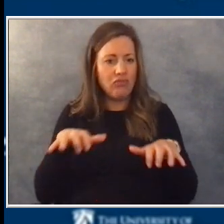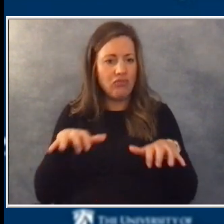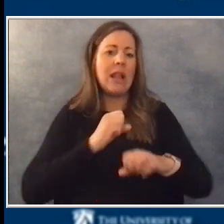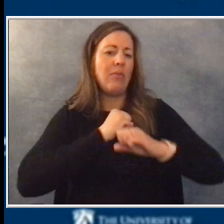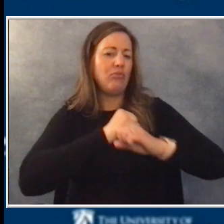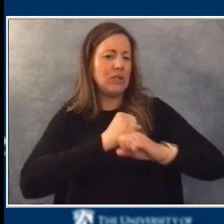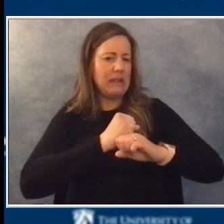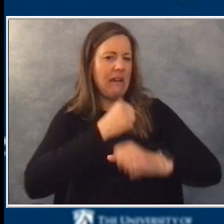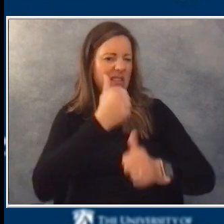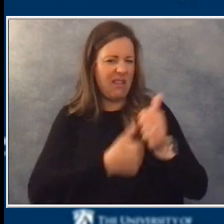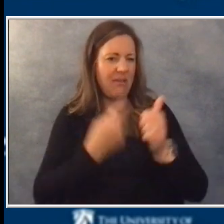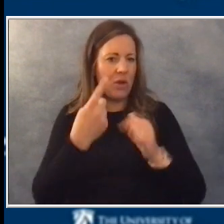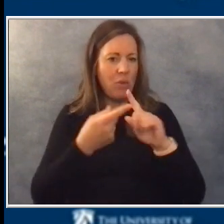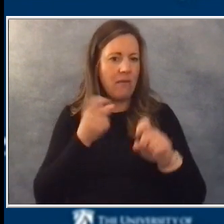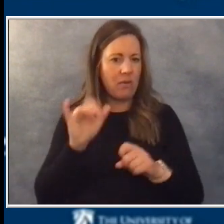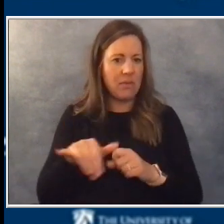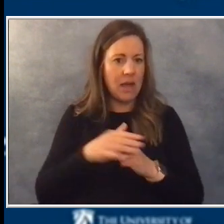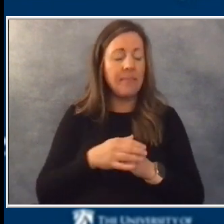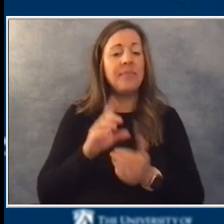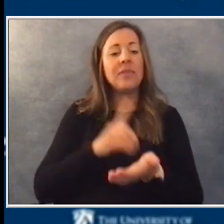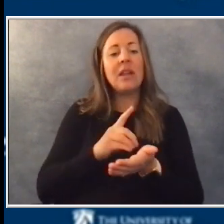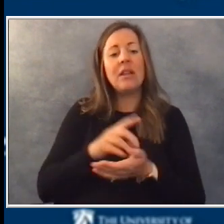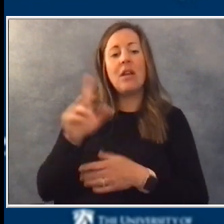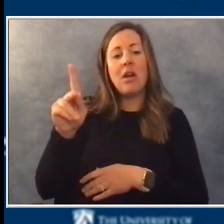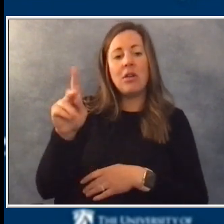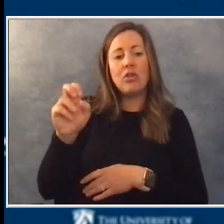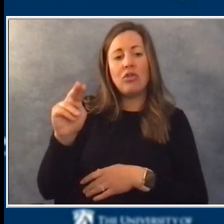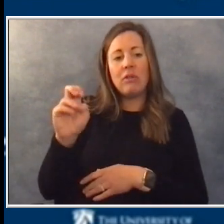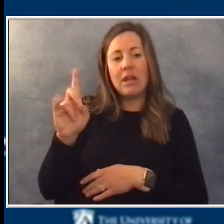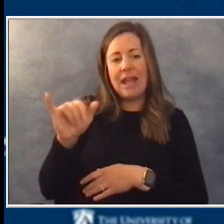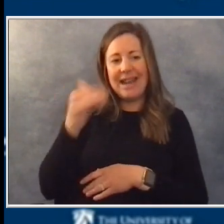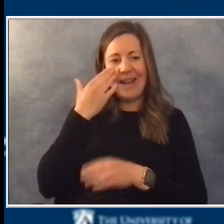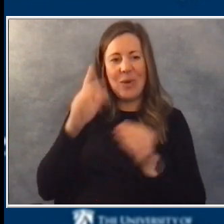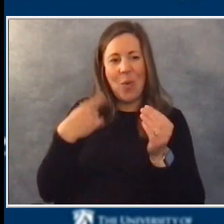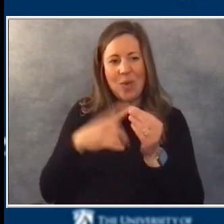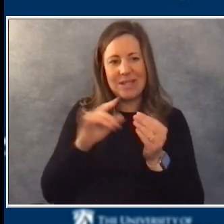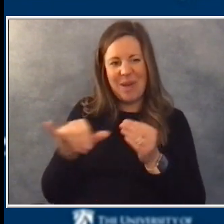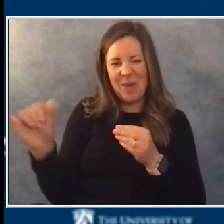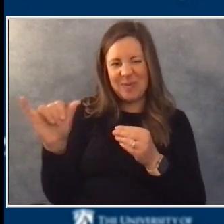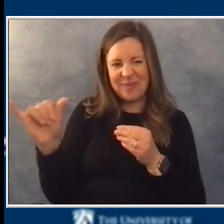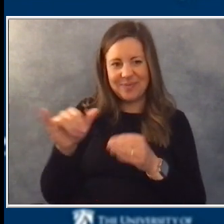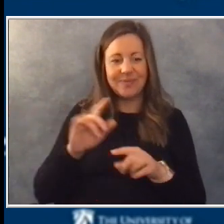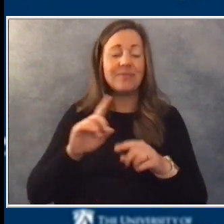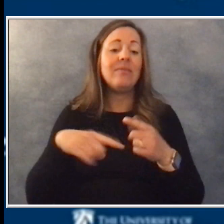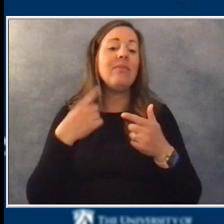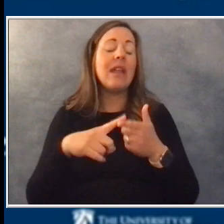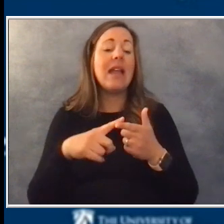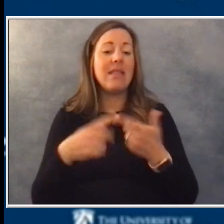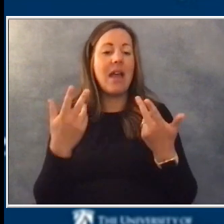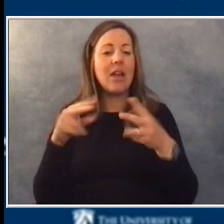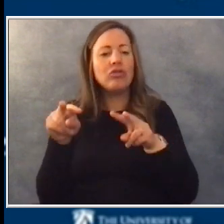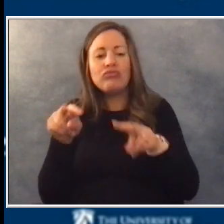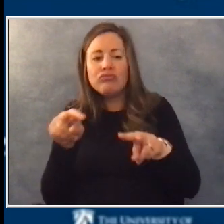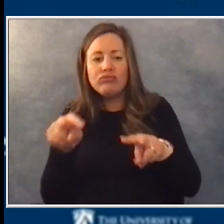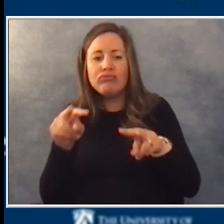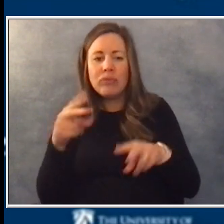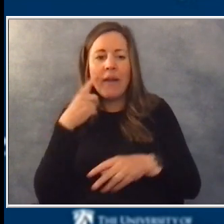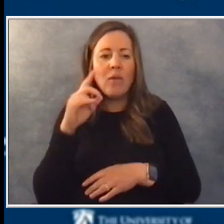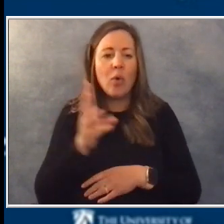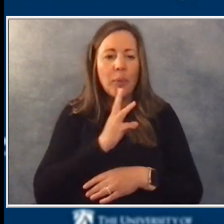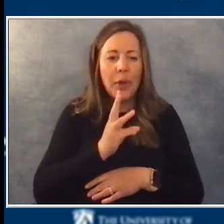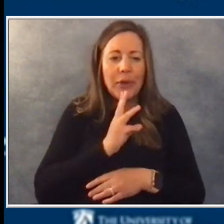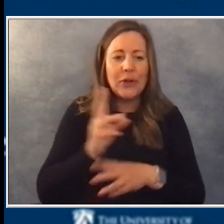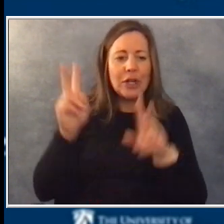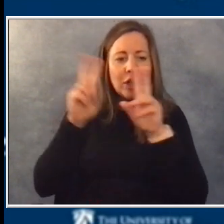everybody against. Dr. Kennedy knows all about this as well. And then there is the surveillance for wastewater. And it